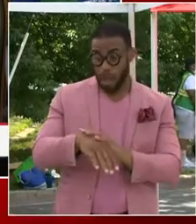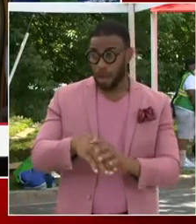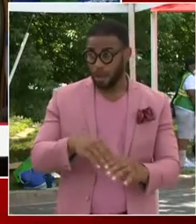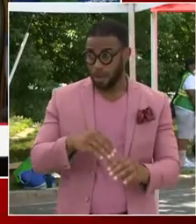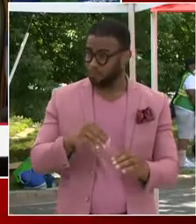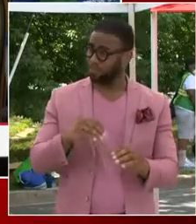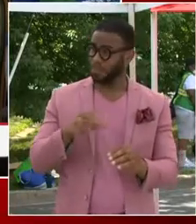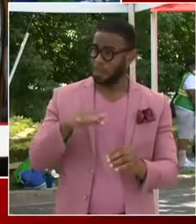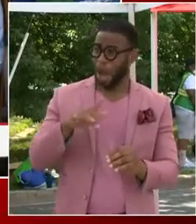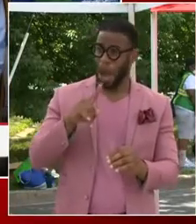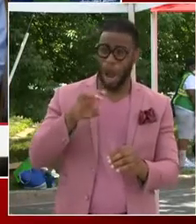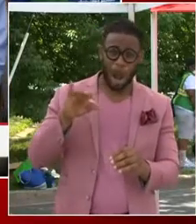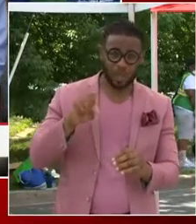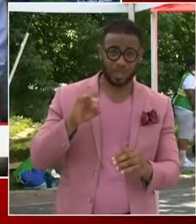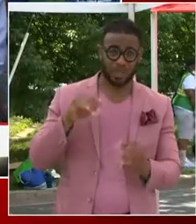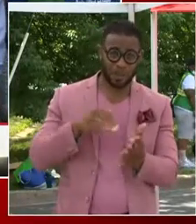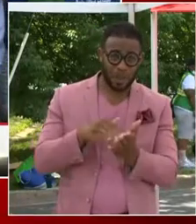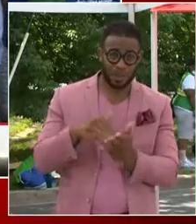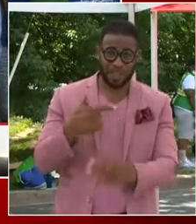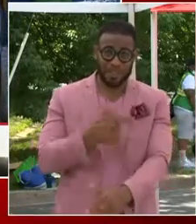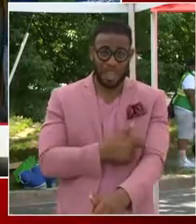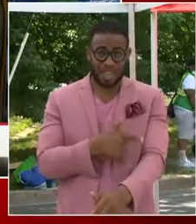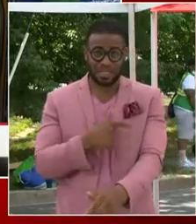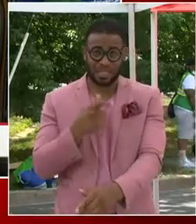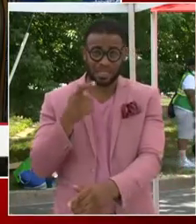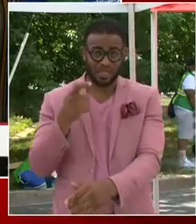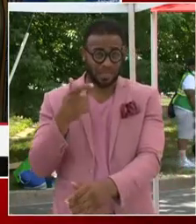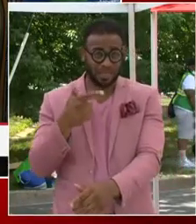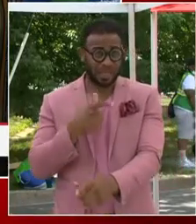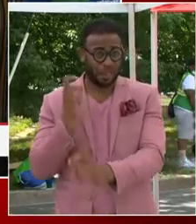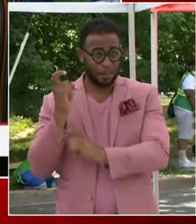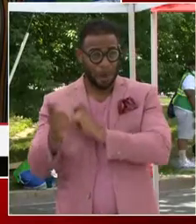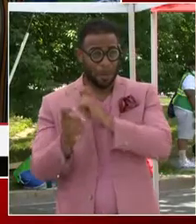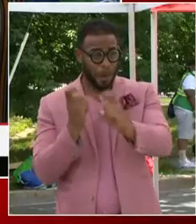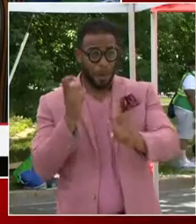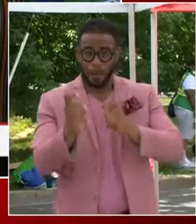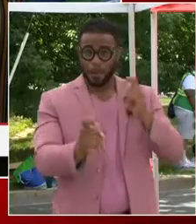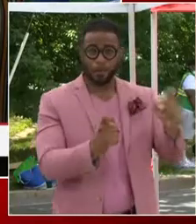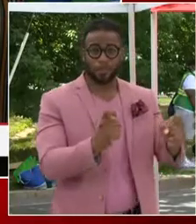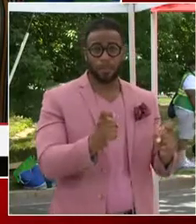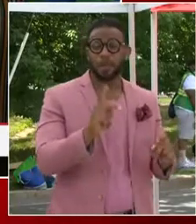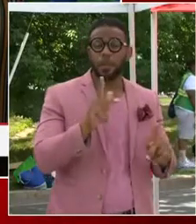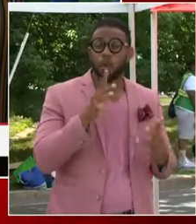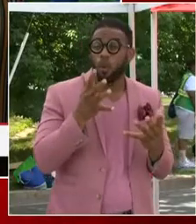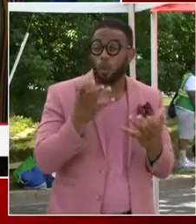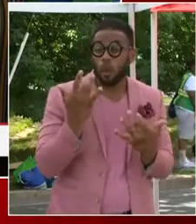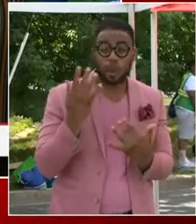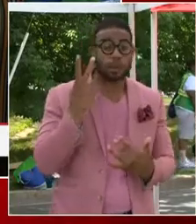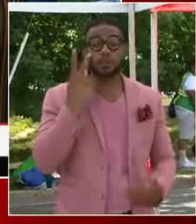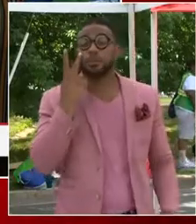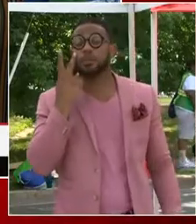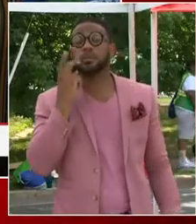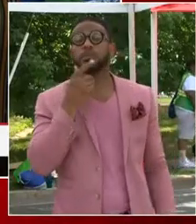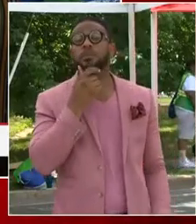more than hundreds of millions of vaccine doses have been administered. So people who wanted to wait and